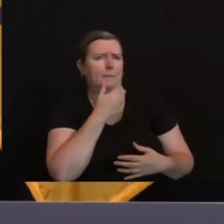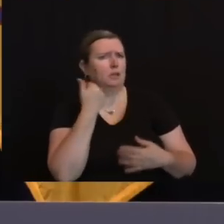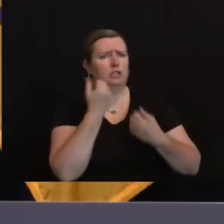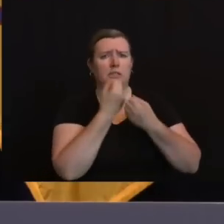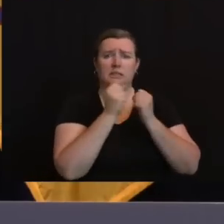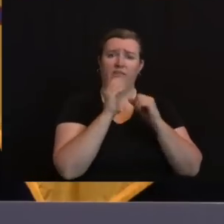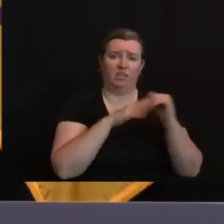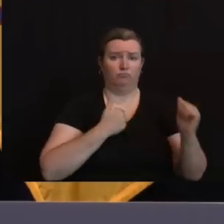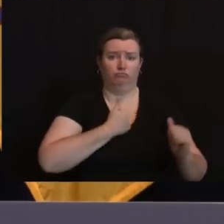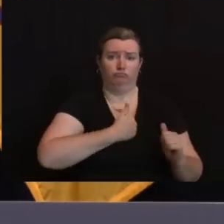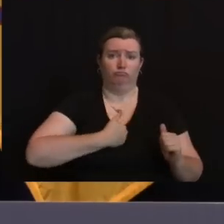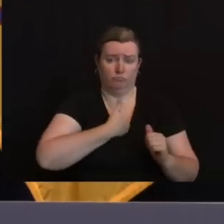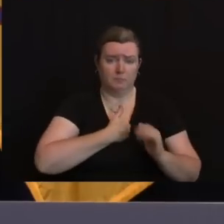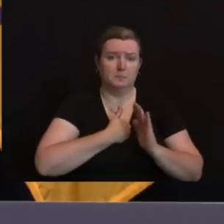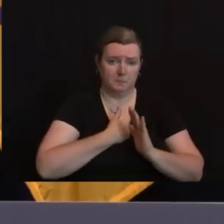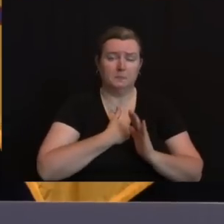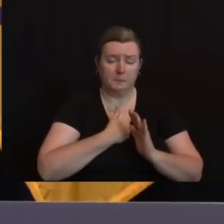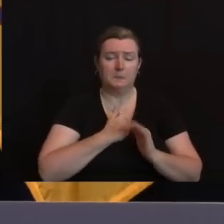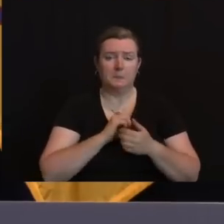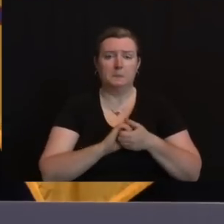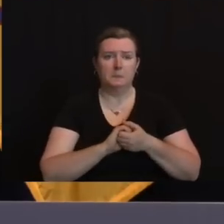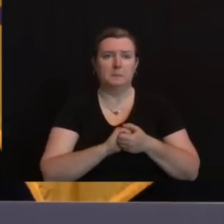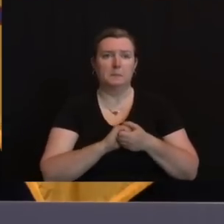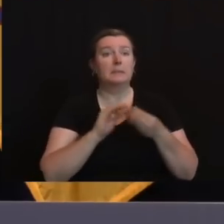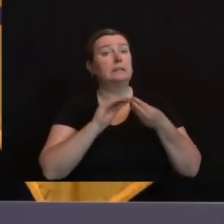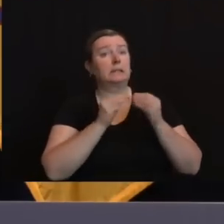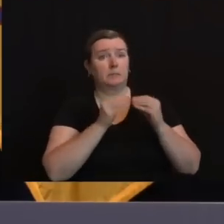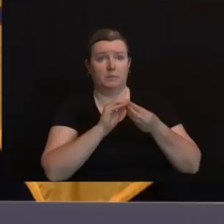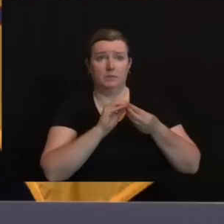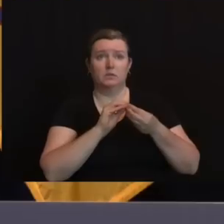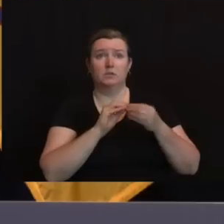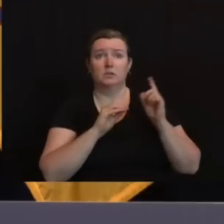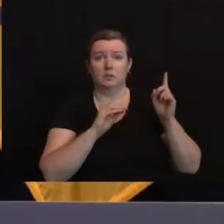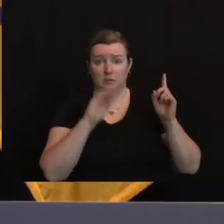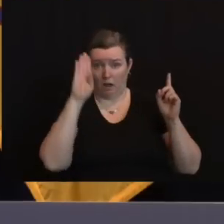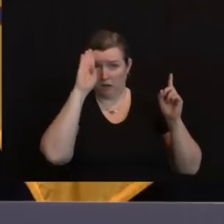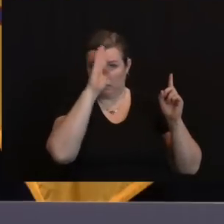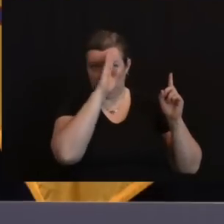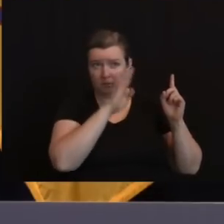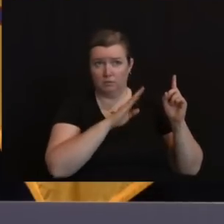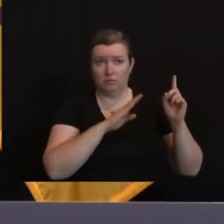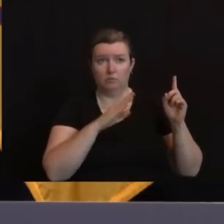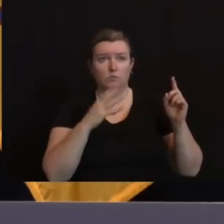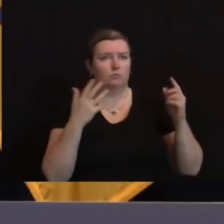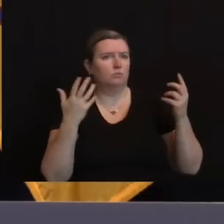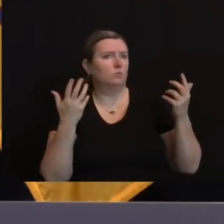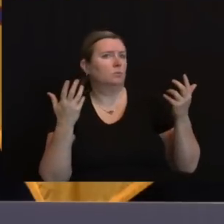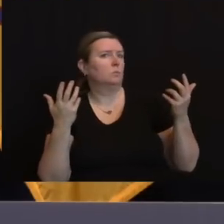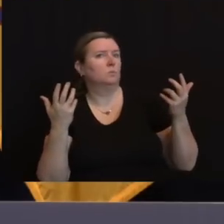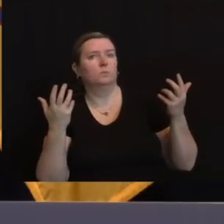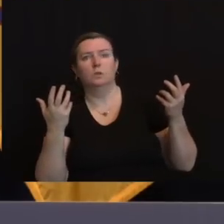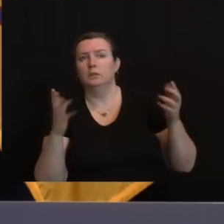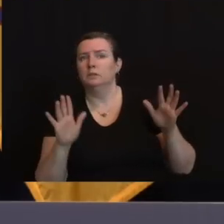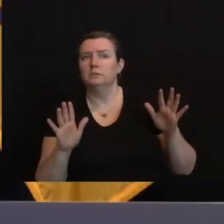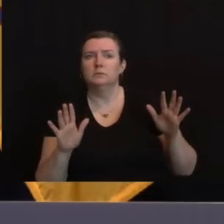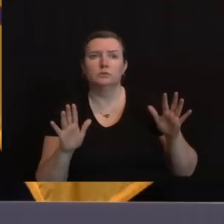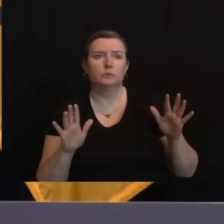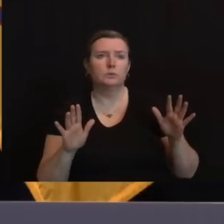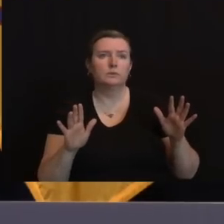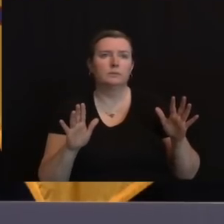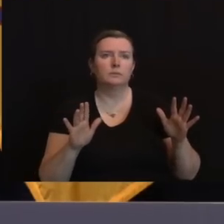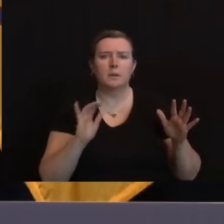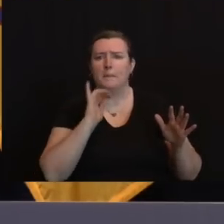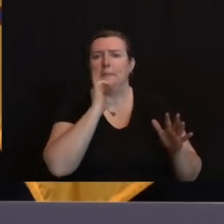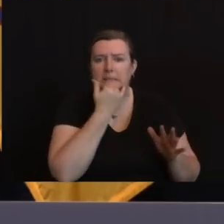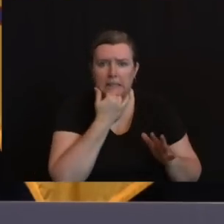numbers. I think they are constantly, they don't want to miss. This is so lethal. They've seen